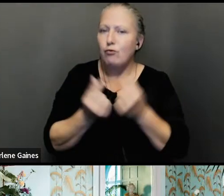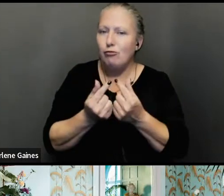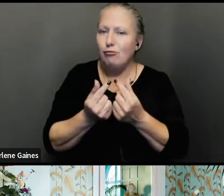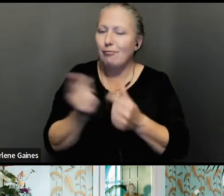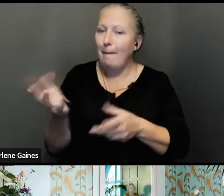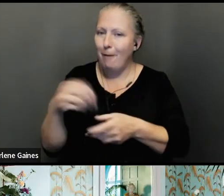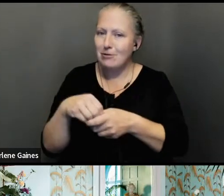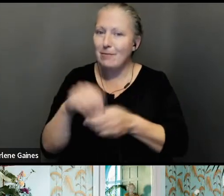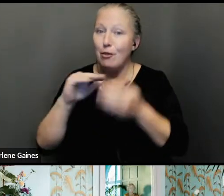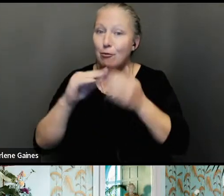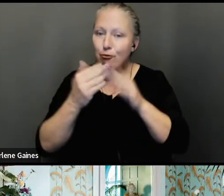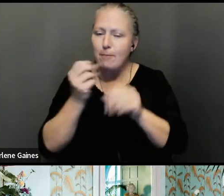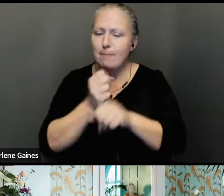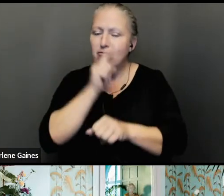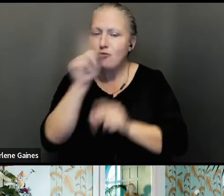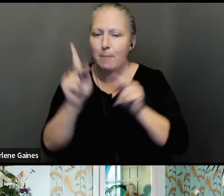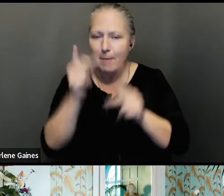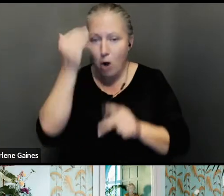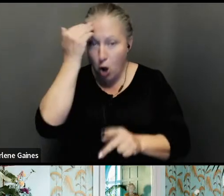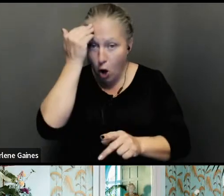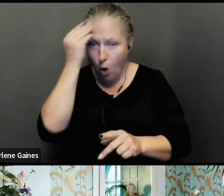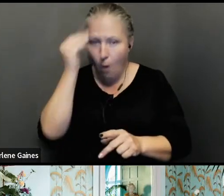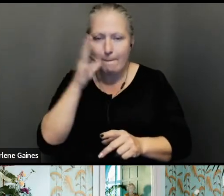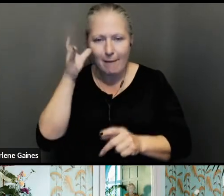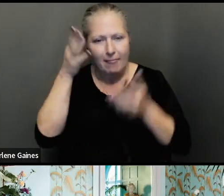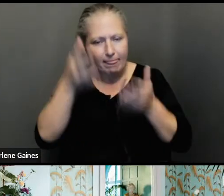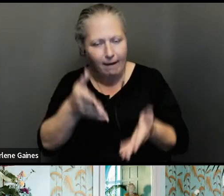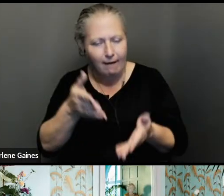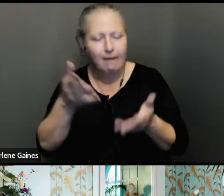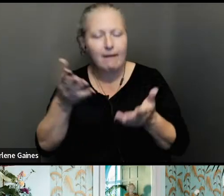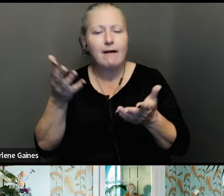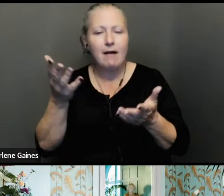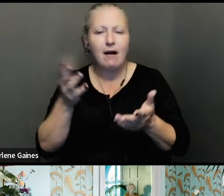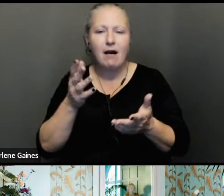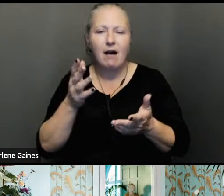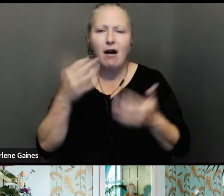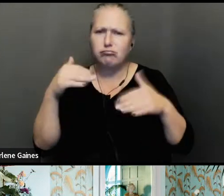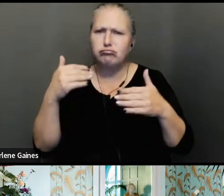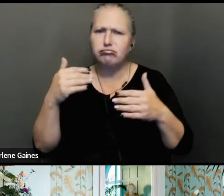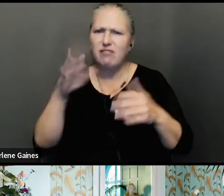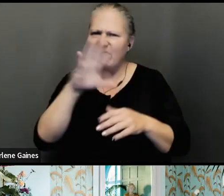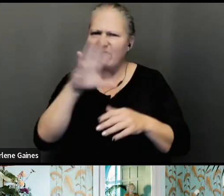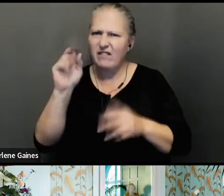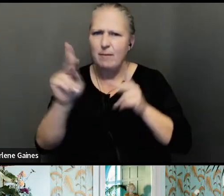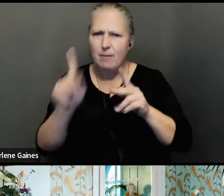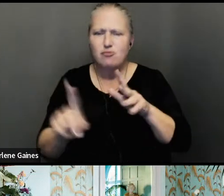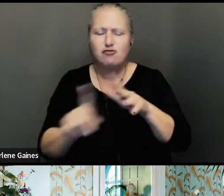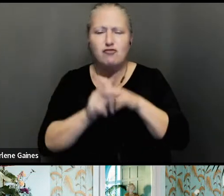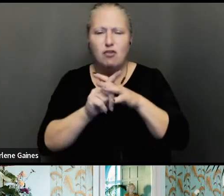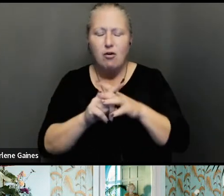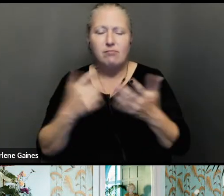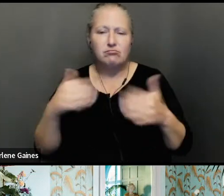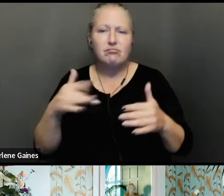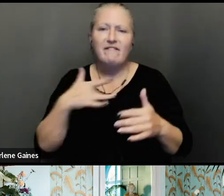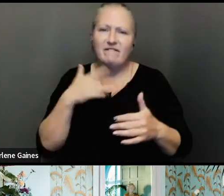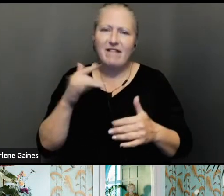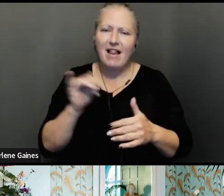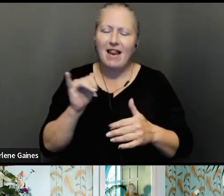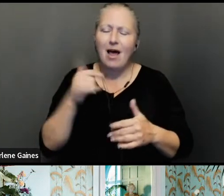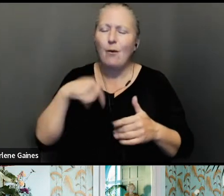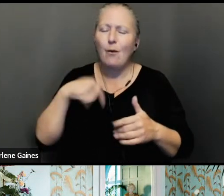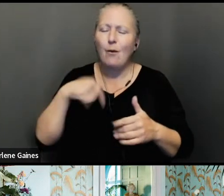participating in the community, making sure that folks know parents were there. And it was a well-attended event. About 50 folks were there. And I just feel like we have such a